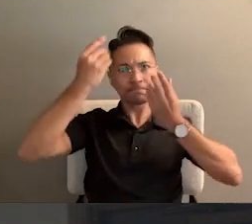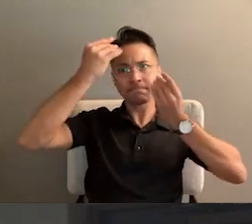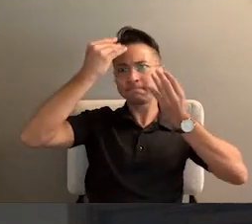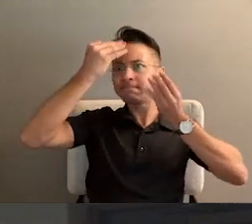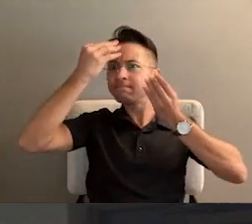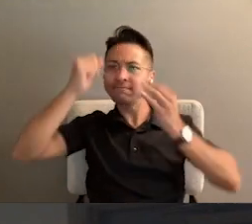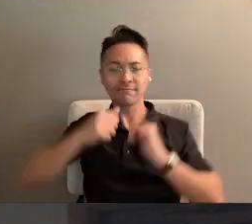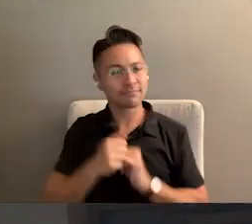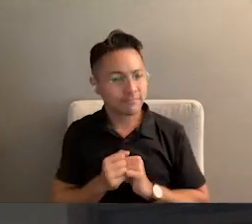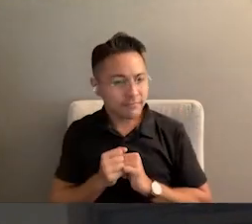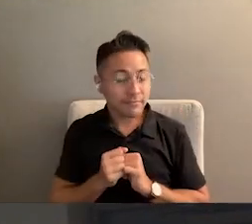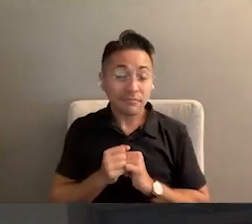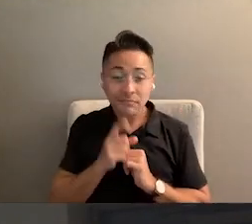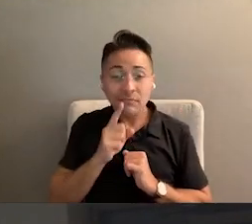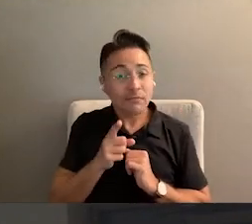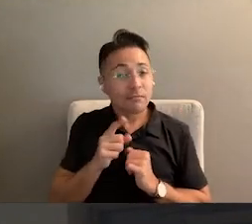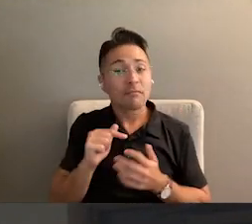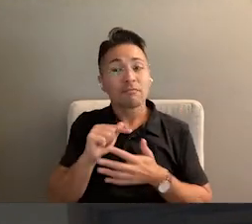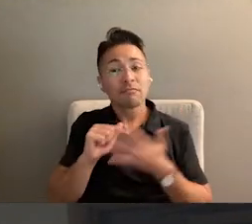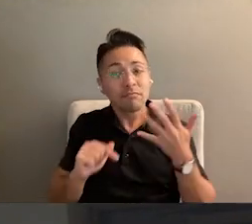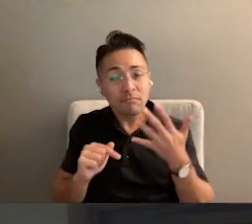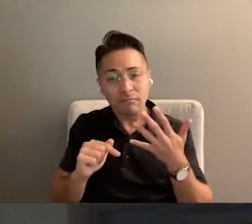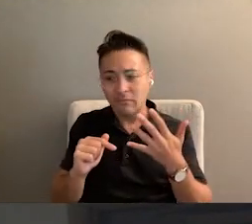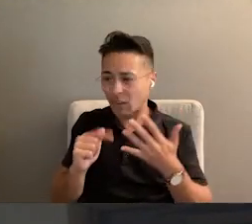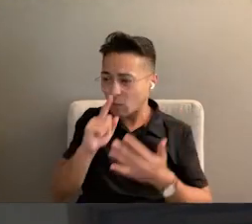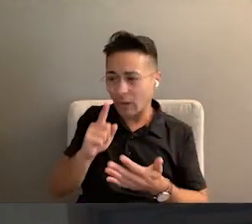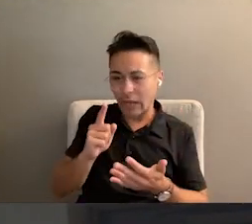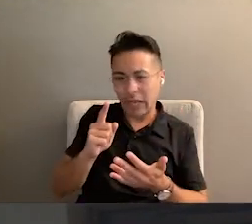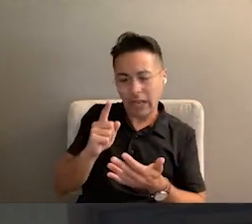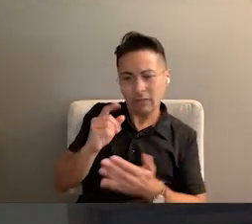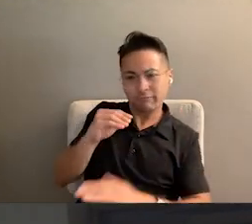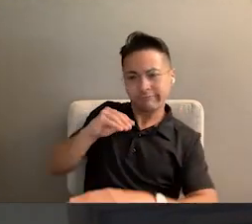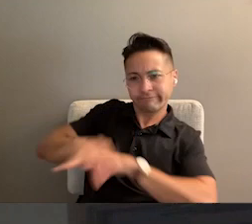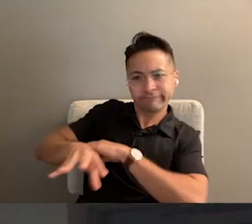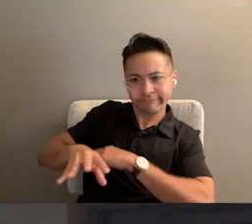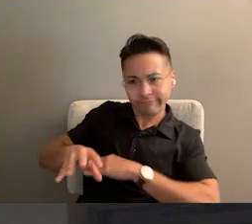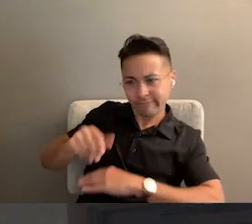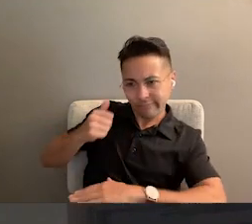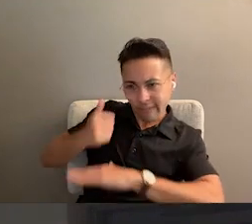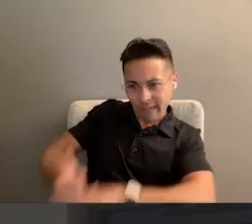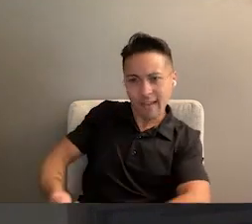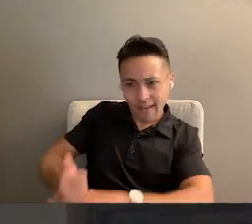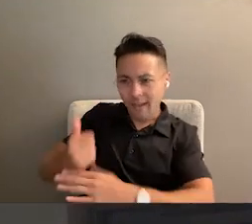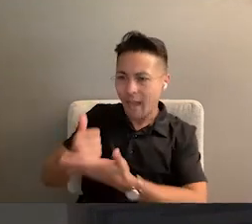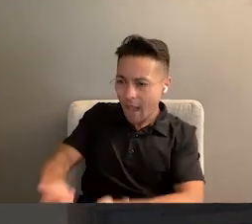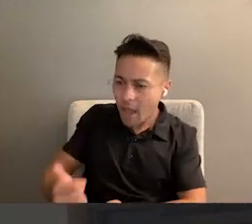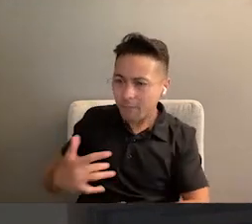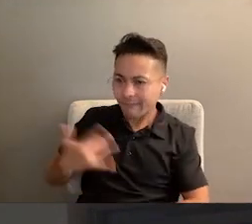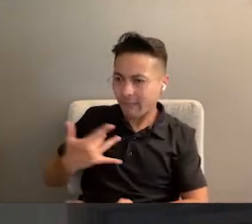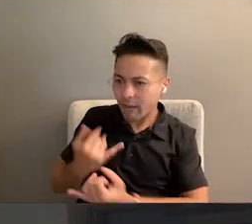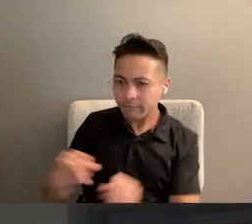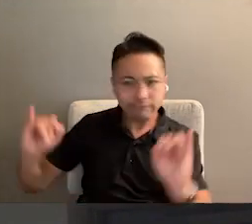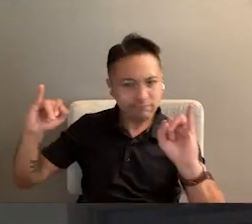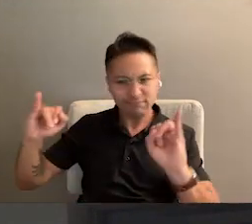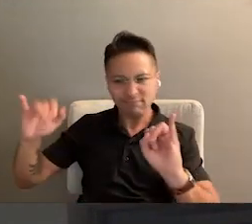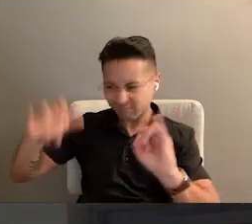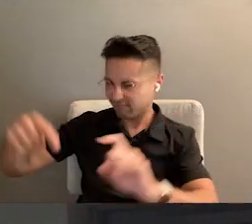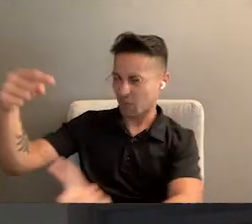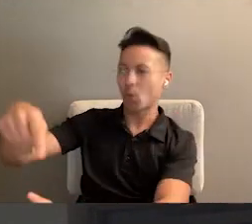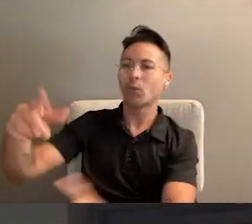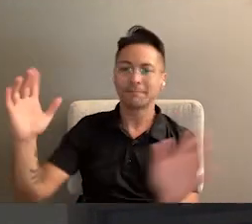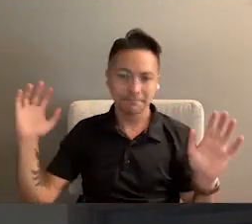But it's good to think about. And again, all of this allows the consumer to gain more independence,